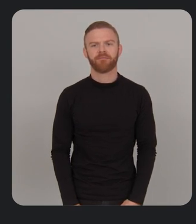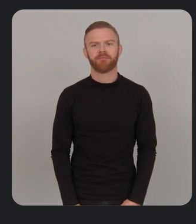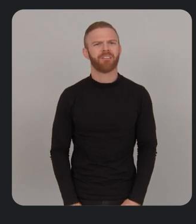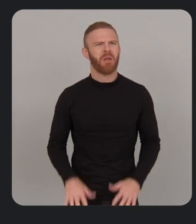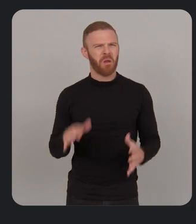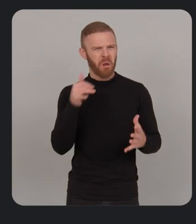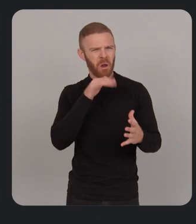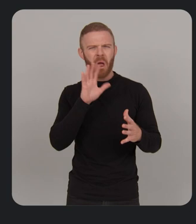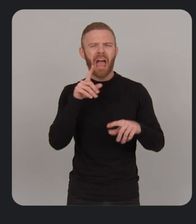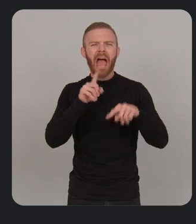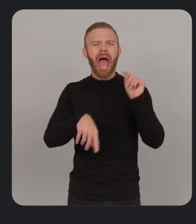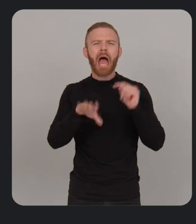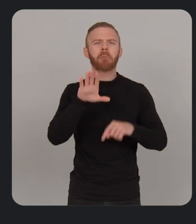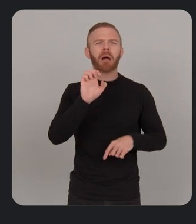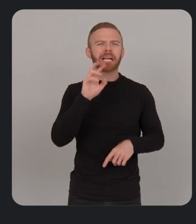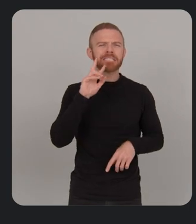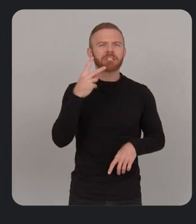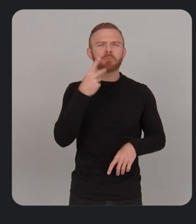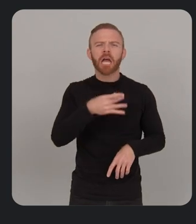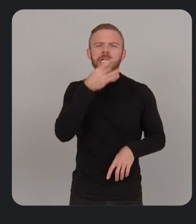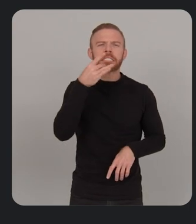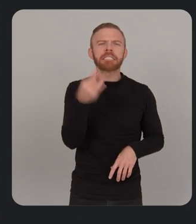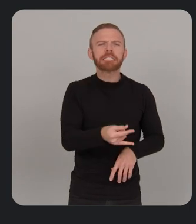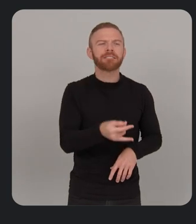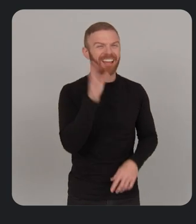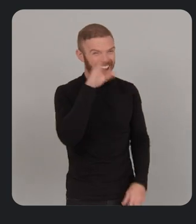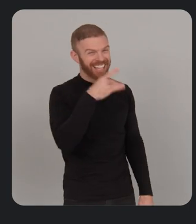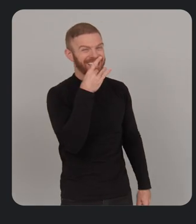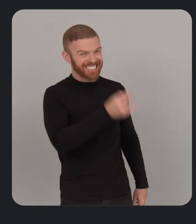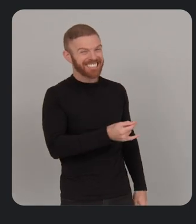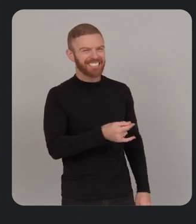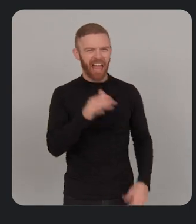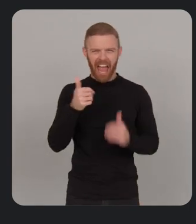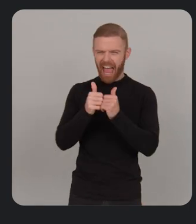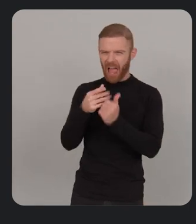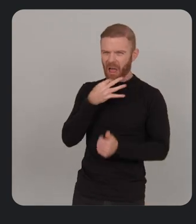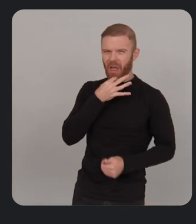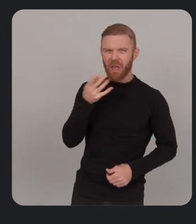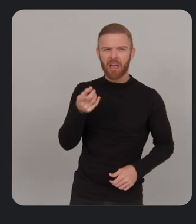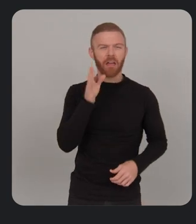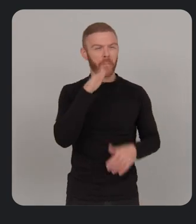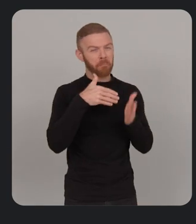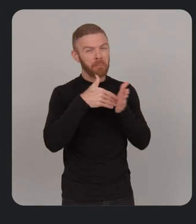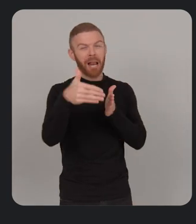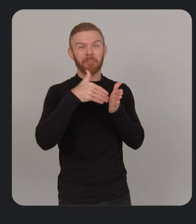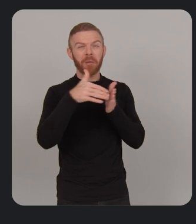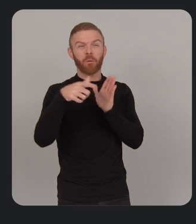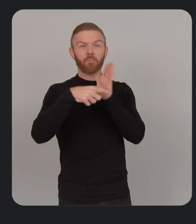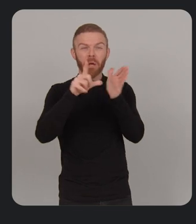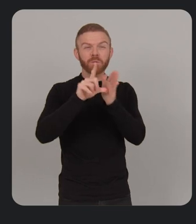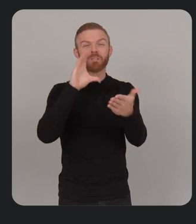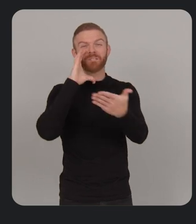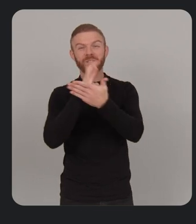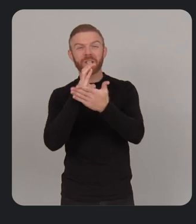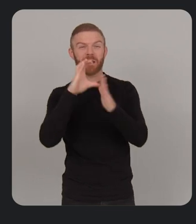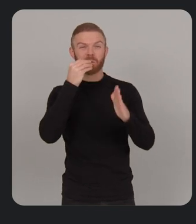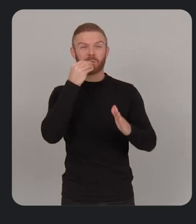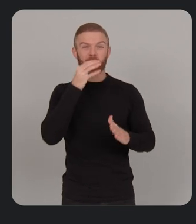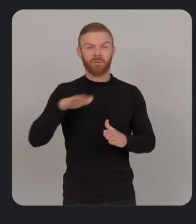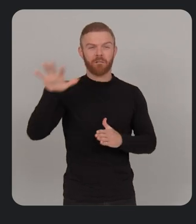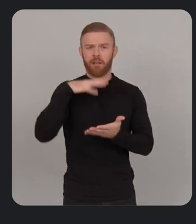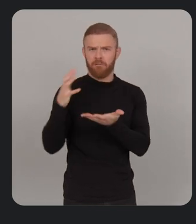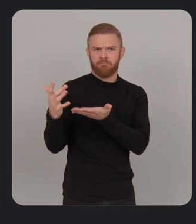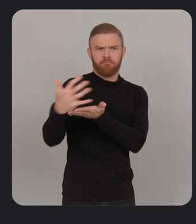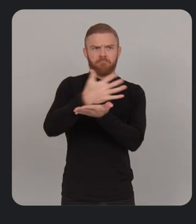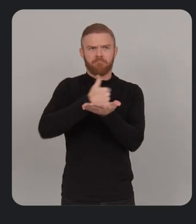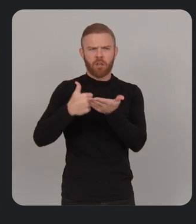There's no way these are vegetarian. They're too good. Yeah, they're good, right? Alright, how did you do this? There are like millions of reviews and photos of food. So we take